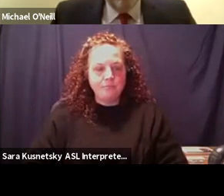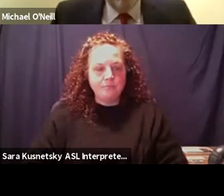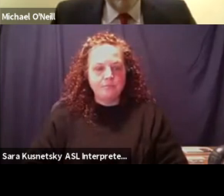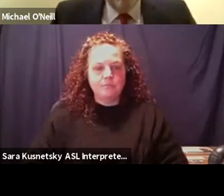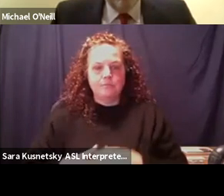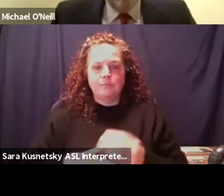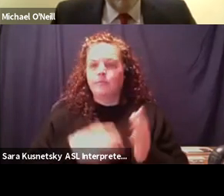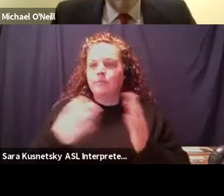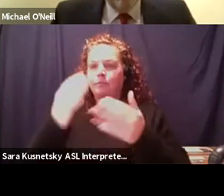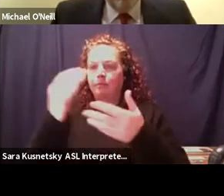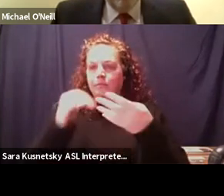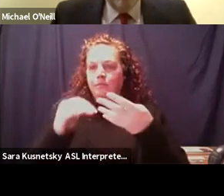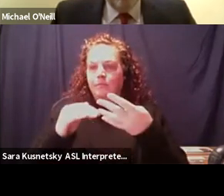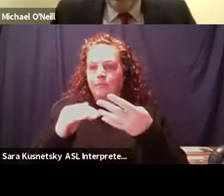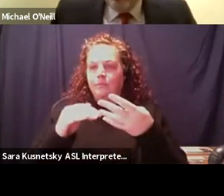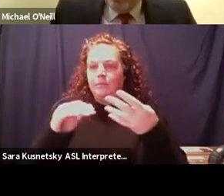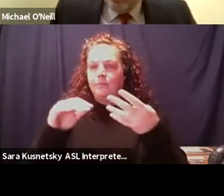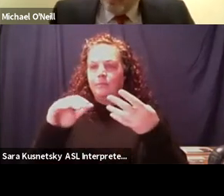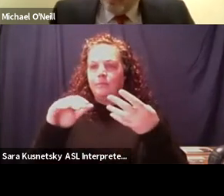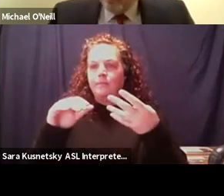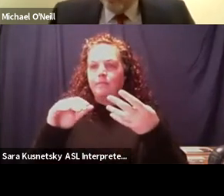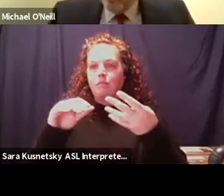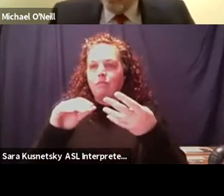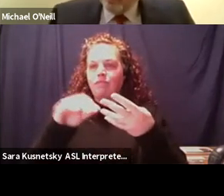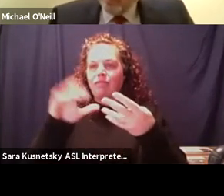you. Next, we'll hear from Katie Malcolmus.